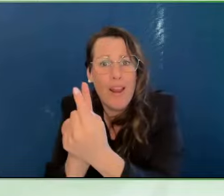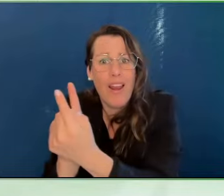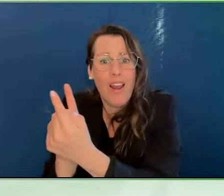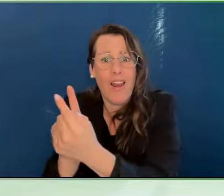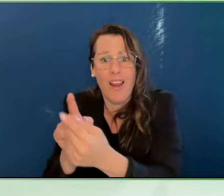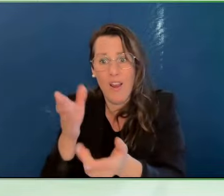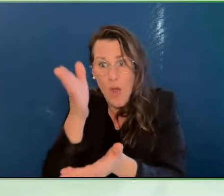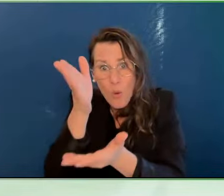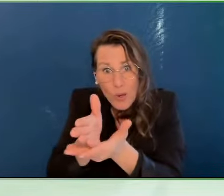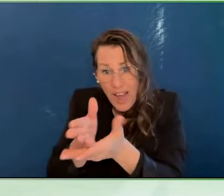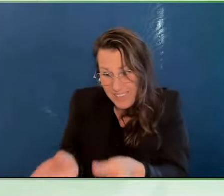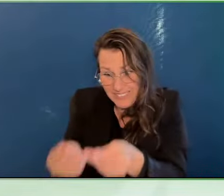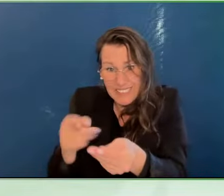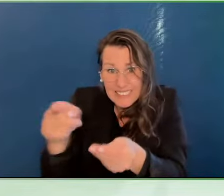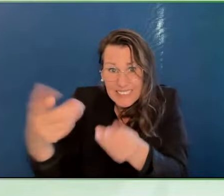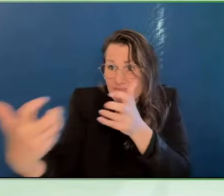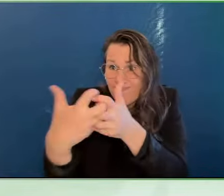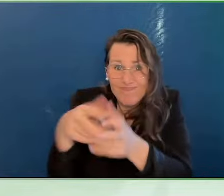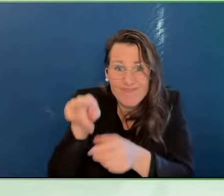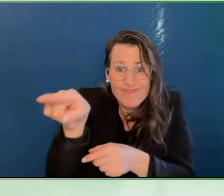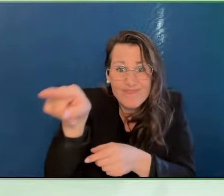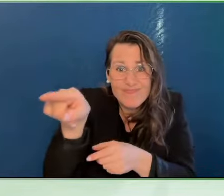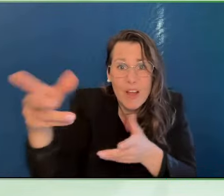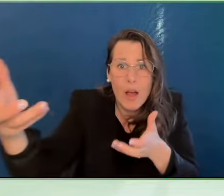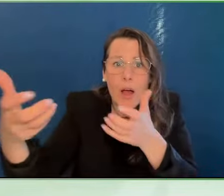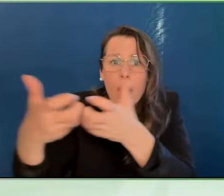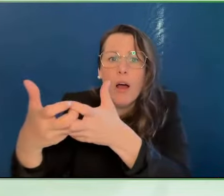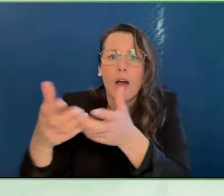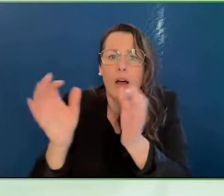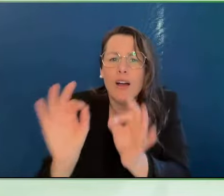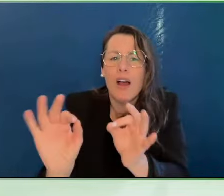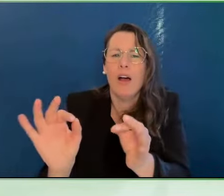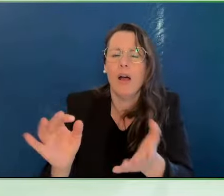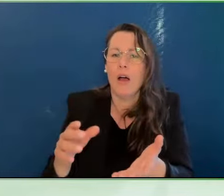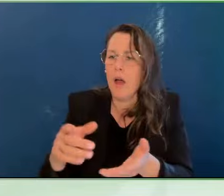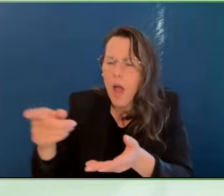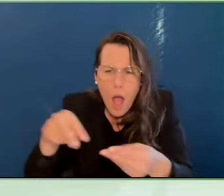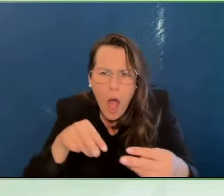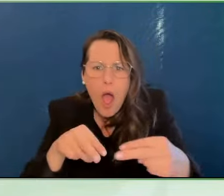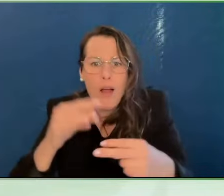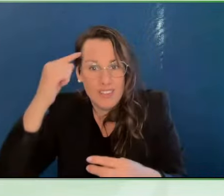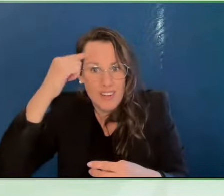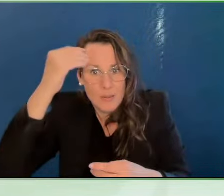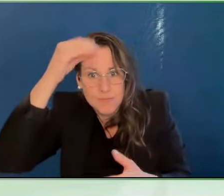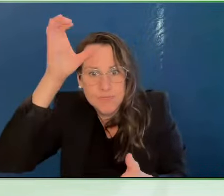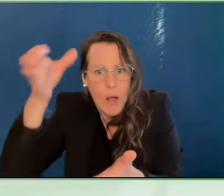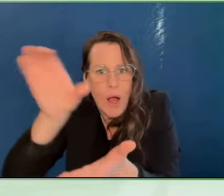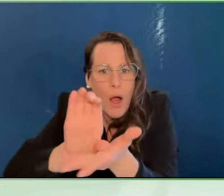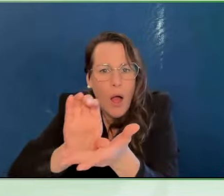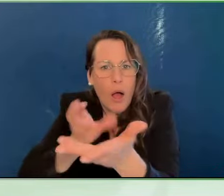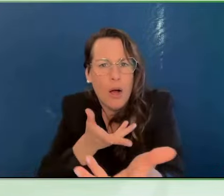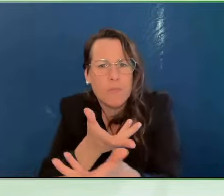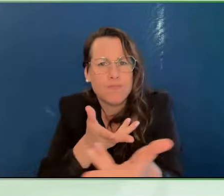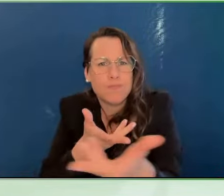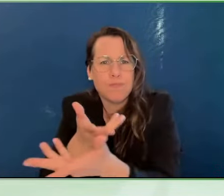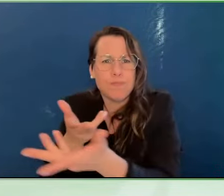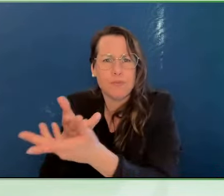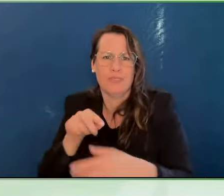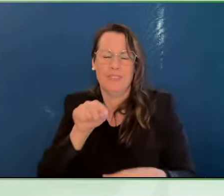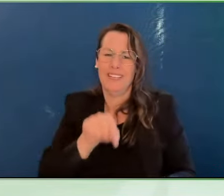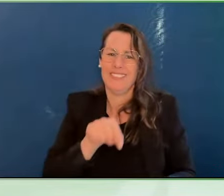your friends about it and let them know that Africa is thriving and Africa is the place to be. So please join